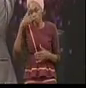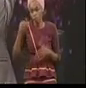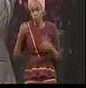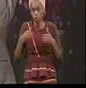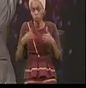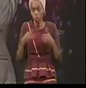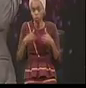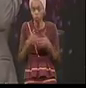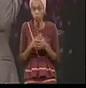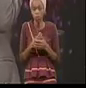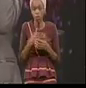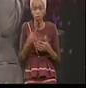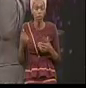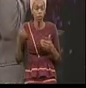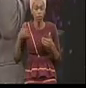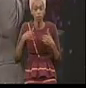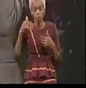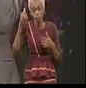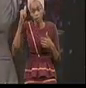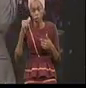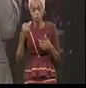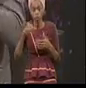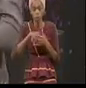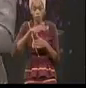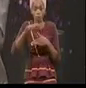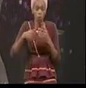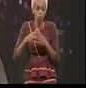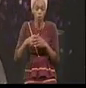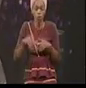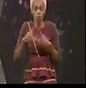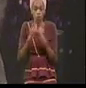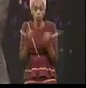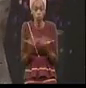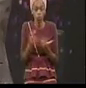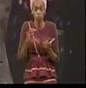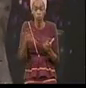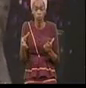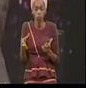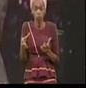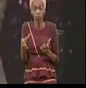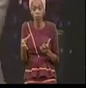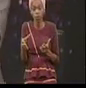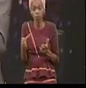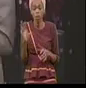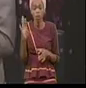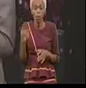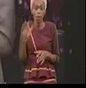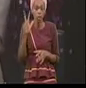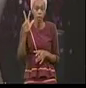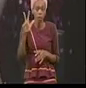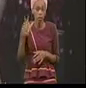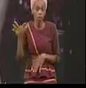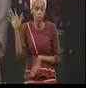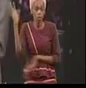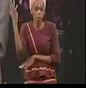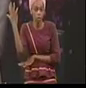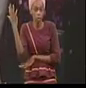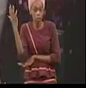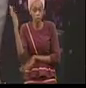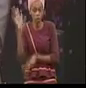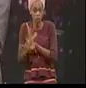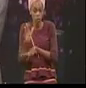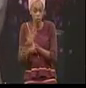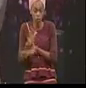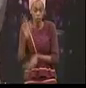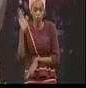group locations at 3:30 p.m. All youth campus students and young adults should come with their friends